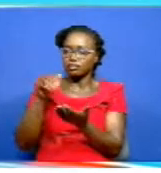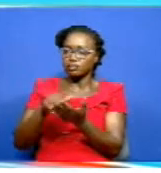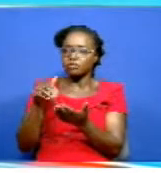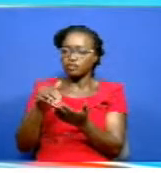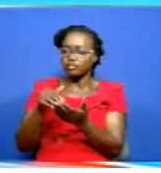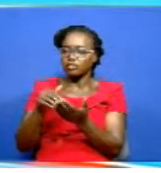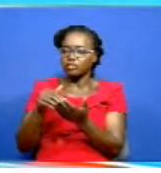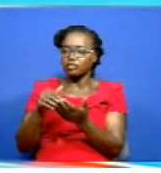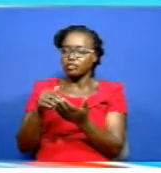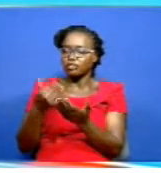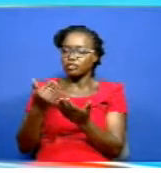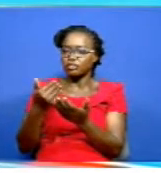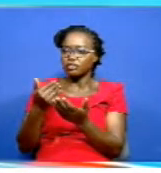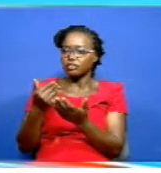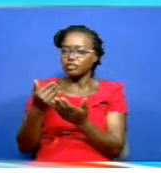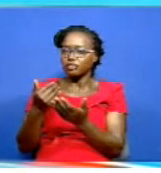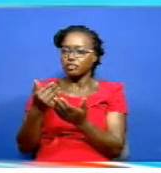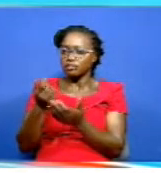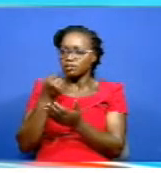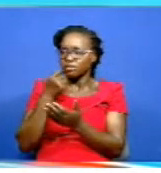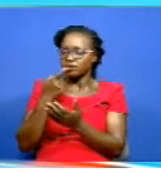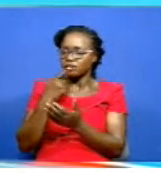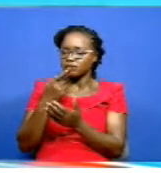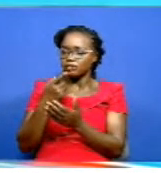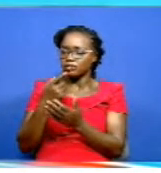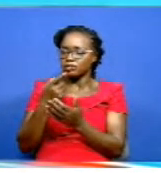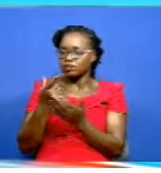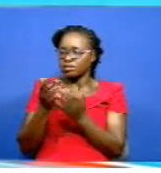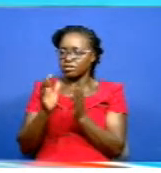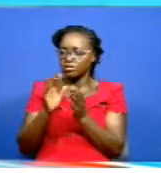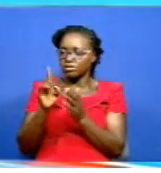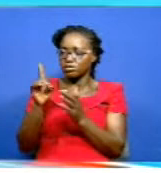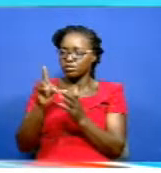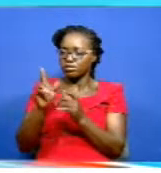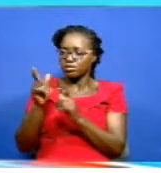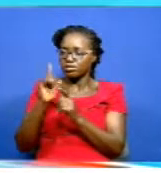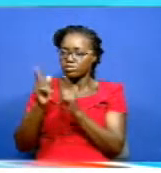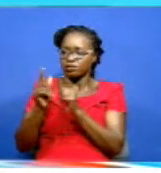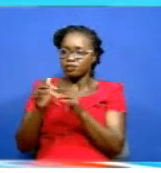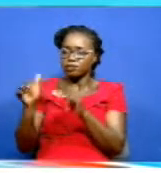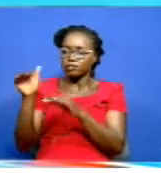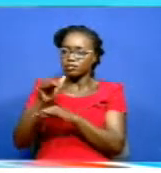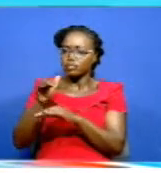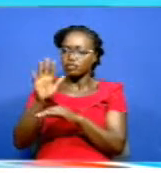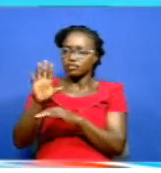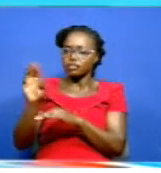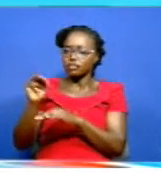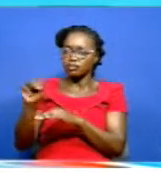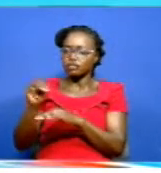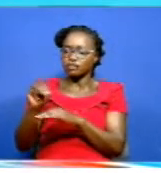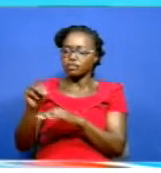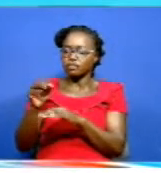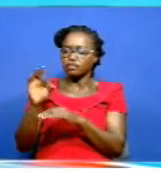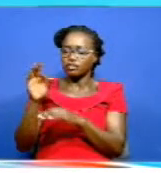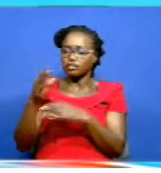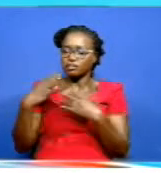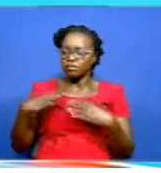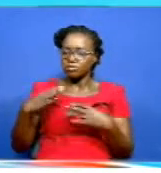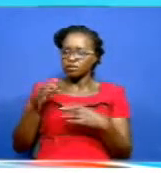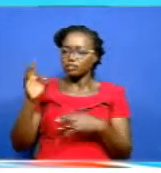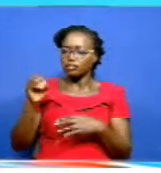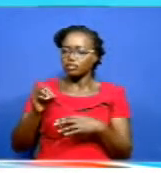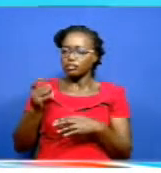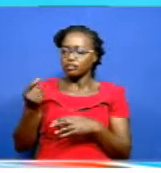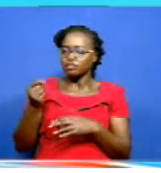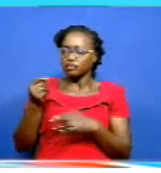dose, the dosing of the AstraZeneca to over 5 million people. So 30 is a small number compared to the 5